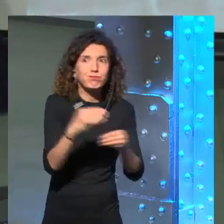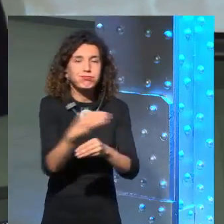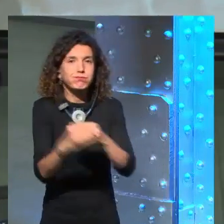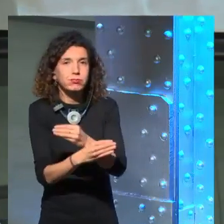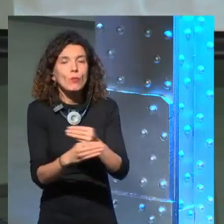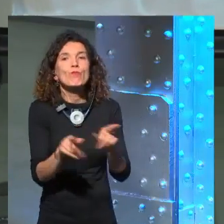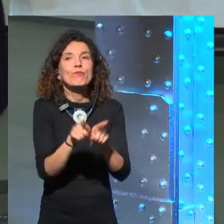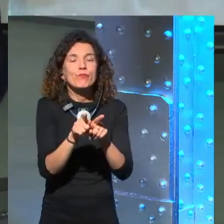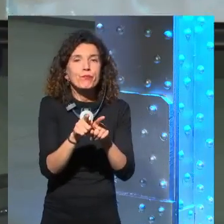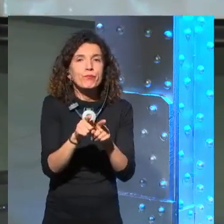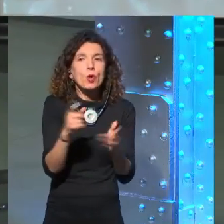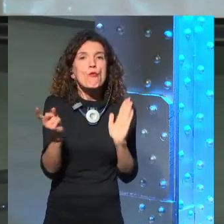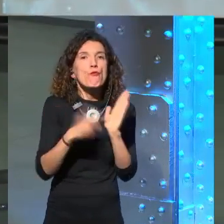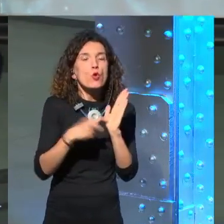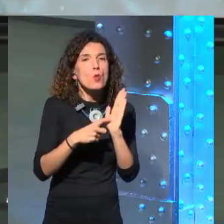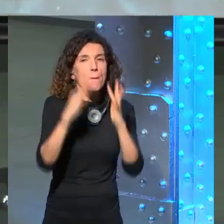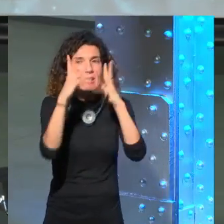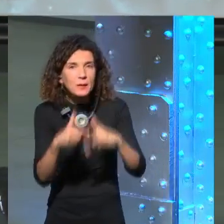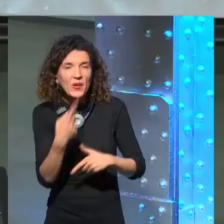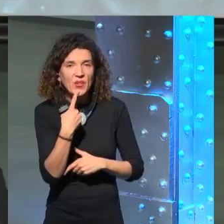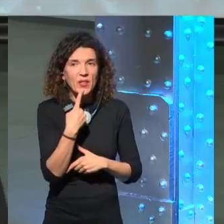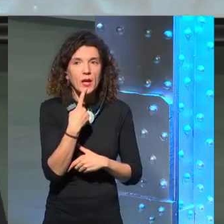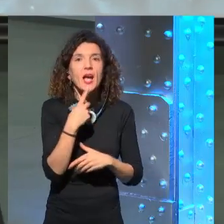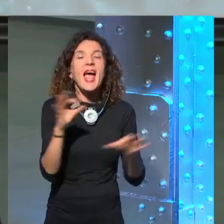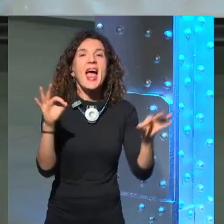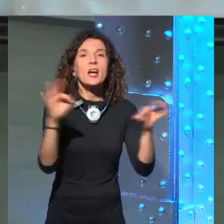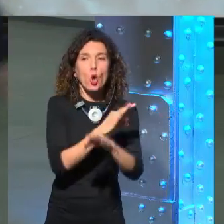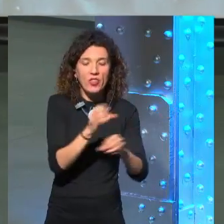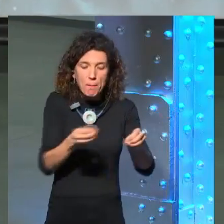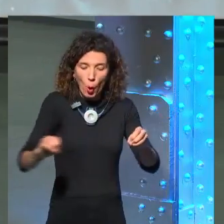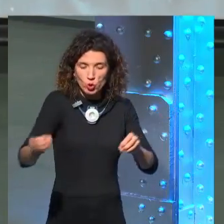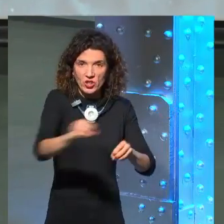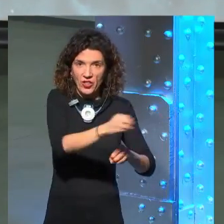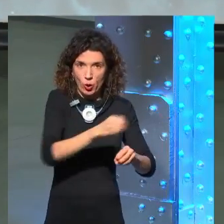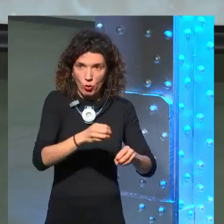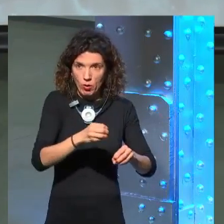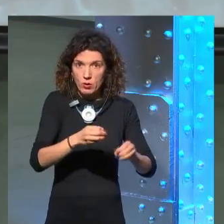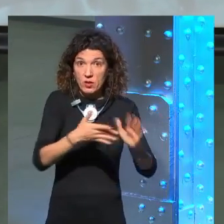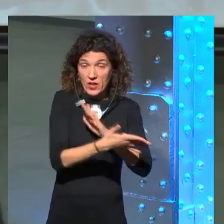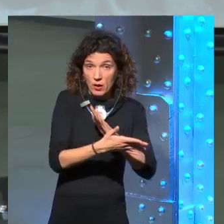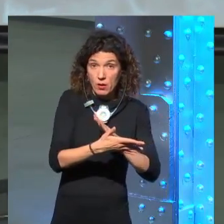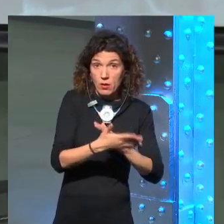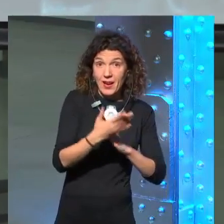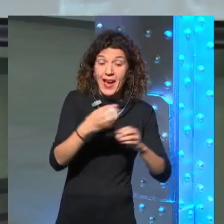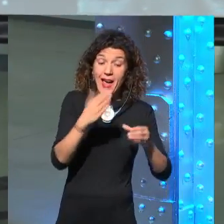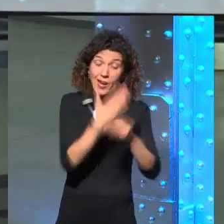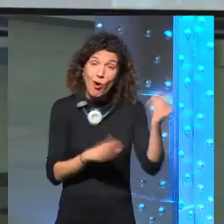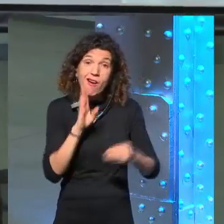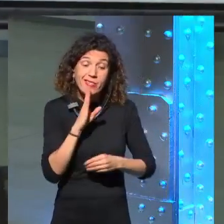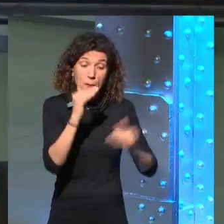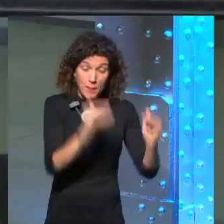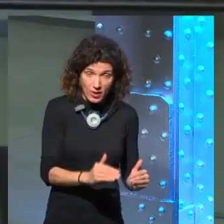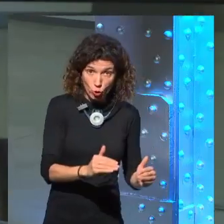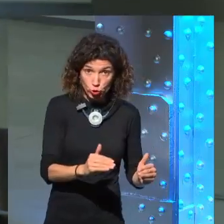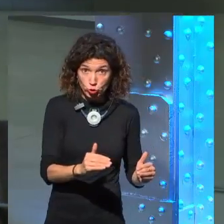thing. These are the errors. The error in the position, as that gets smaller, the error in how it's moving has to get larger. You give